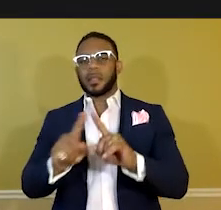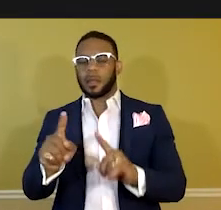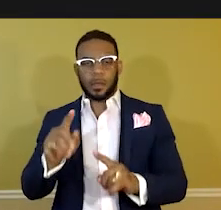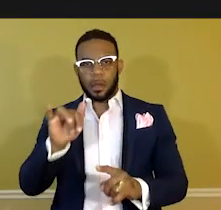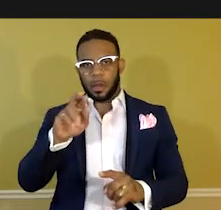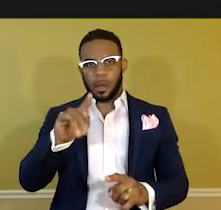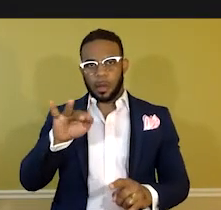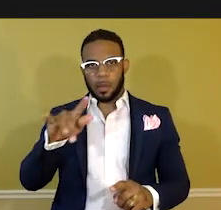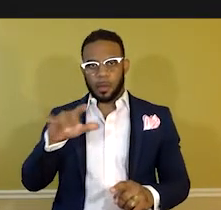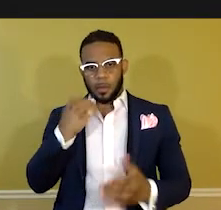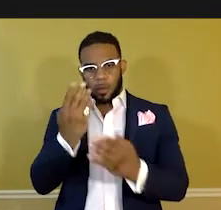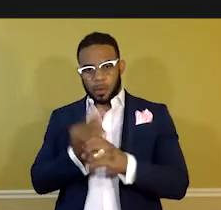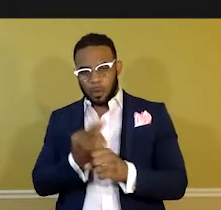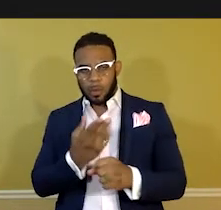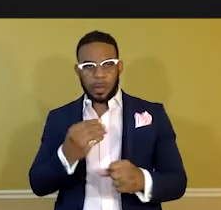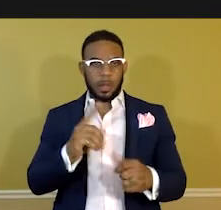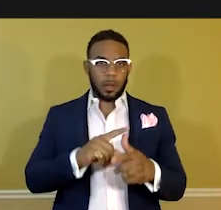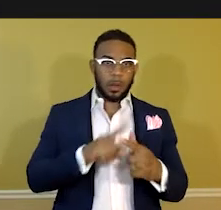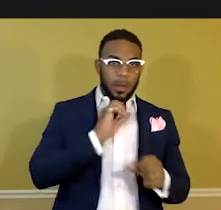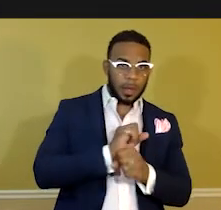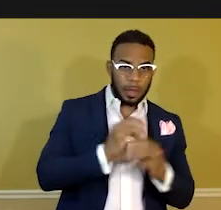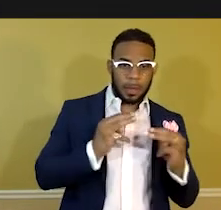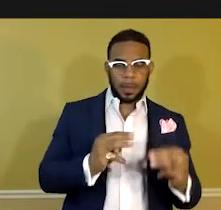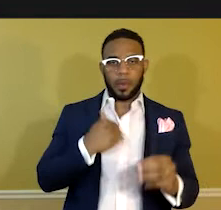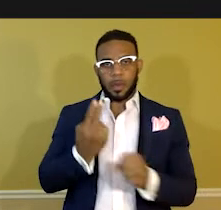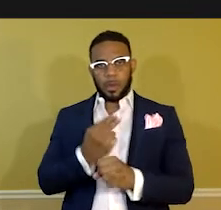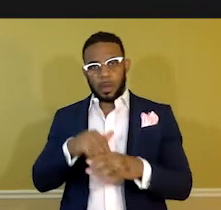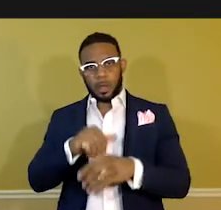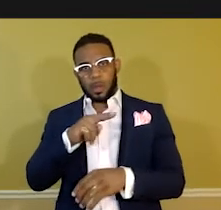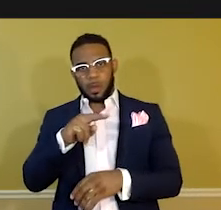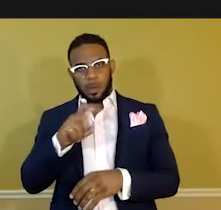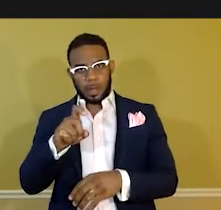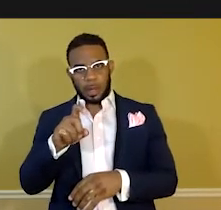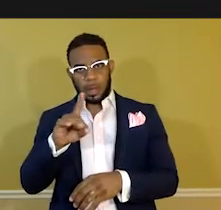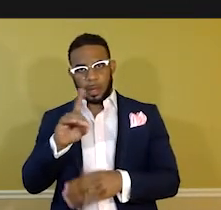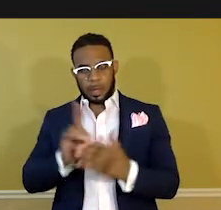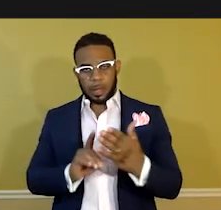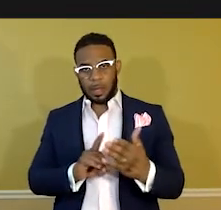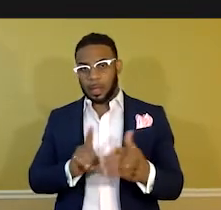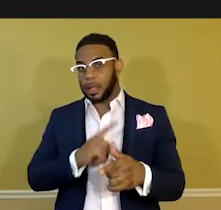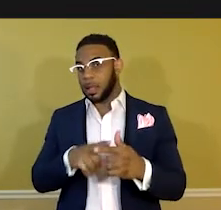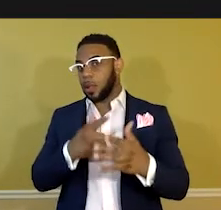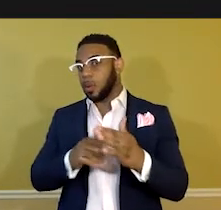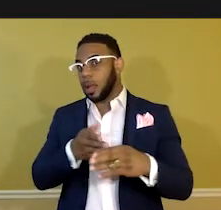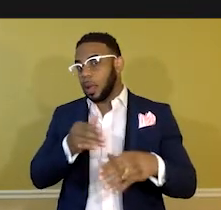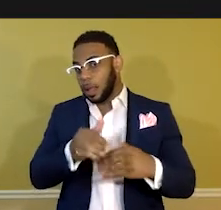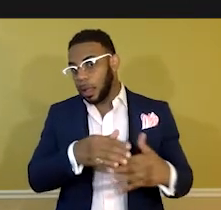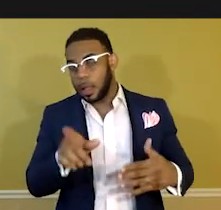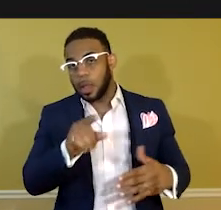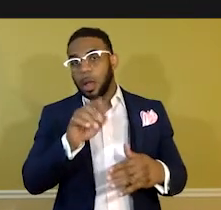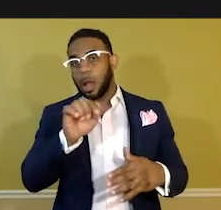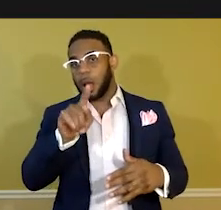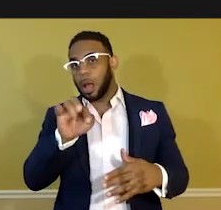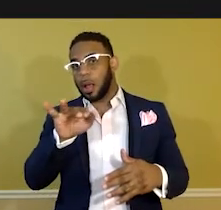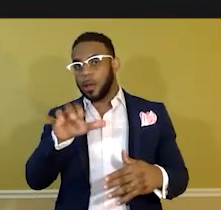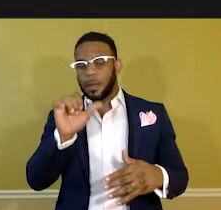that we use in, in, or actually methods that we use in UX design. Um, and then what comes out of that is your artifacts.